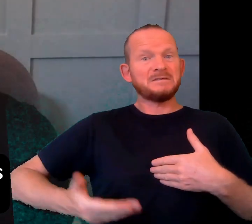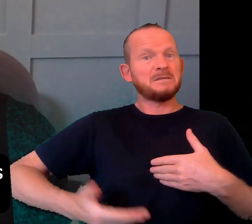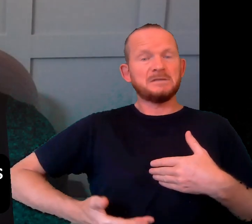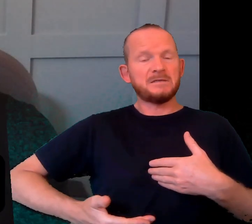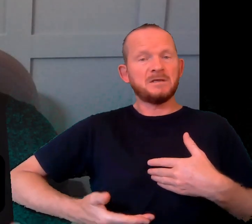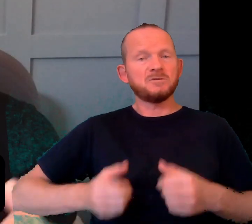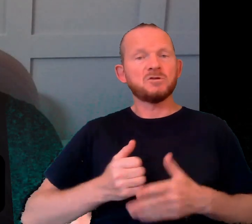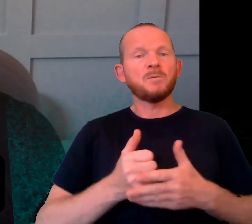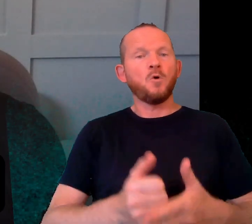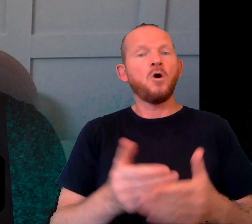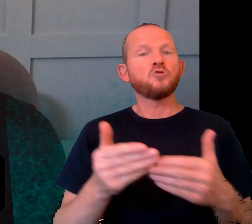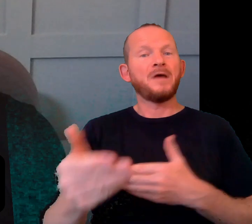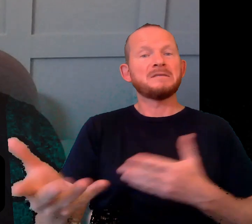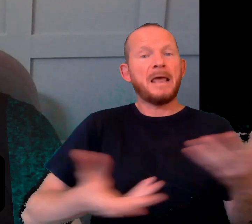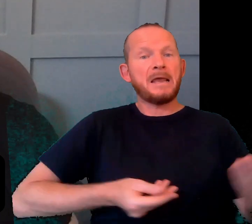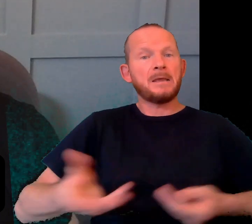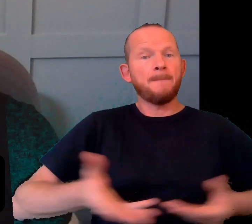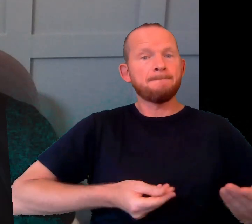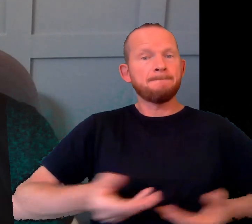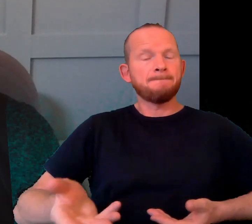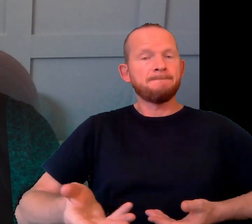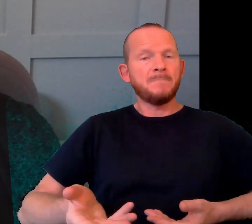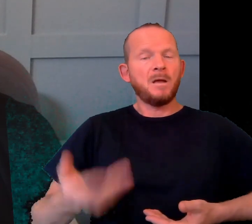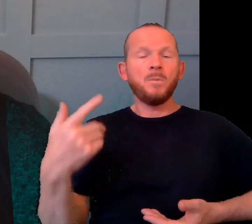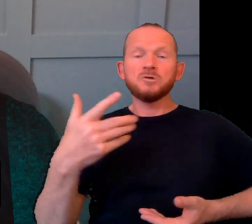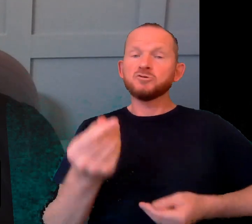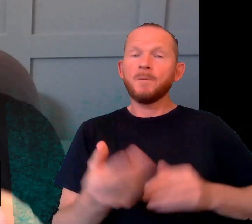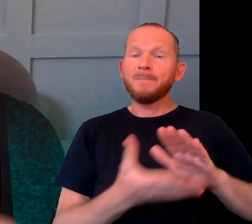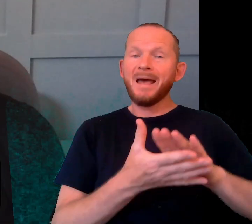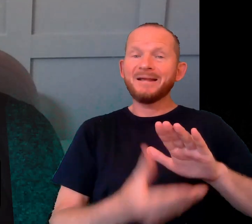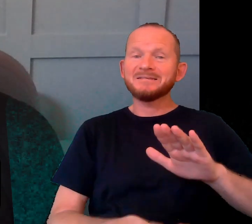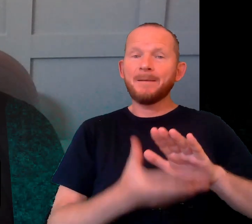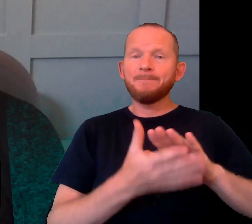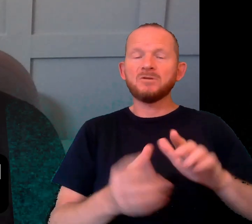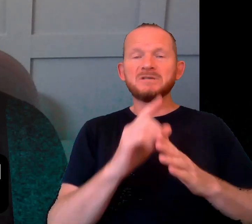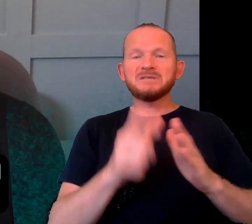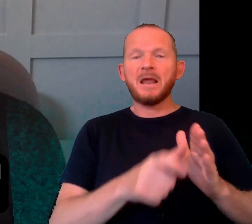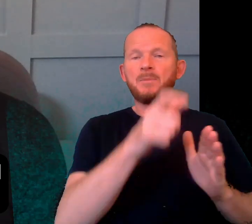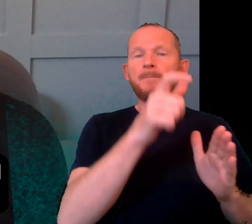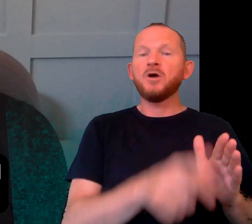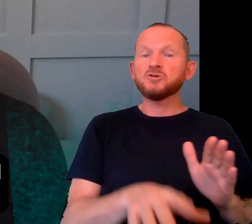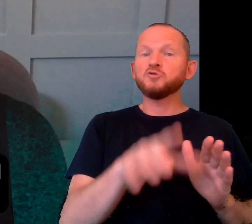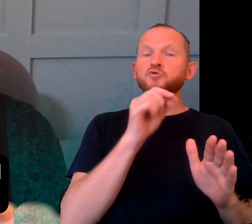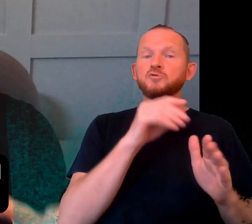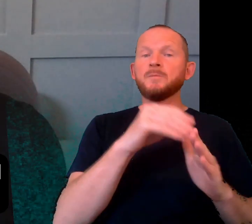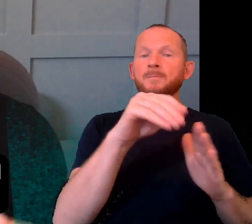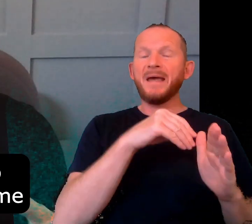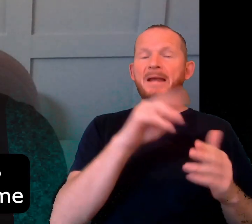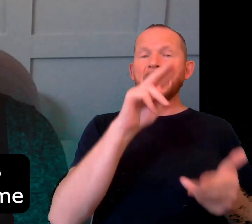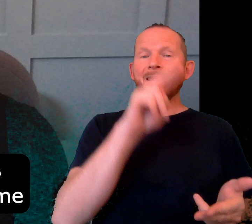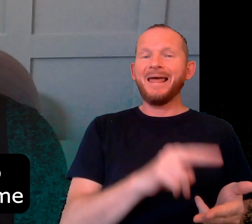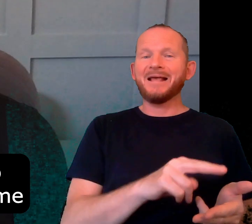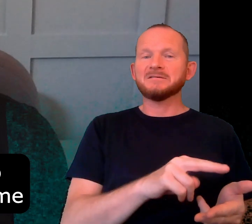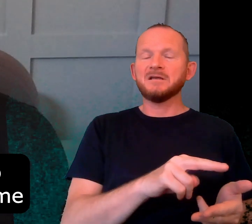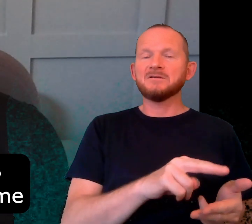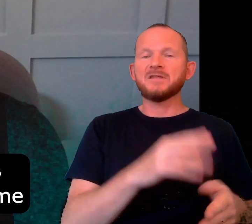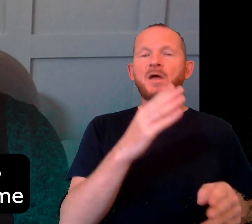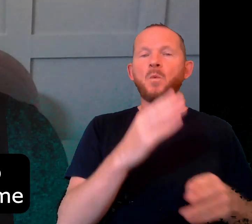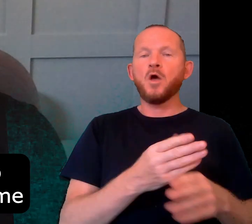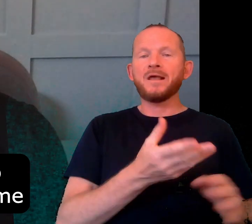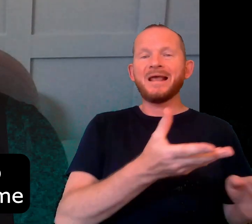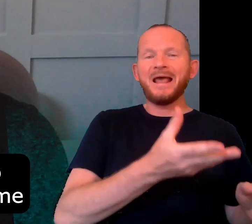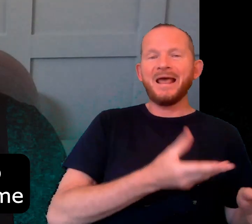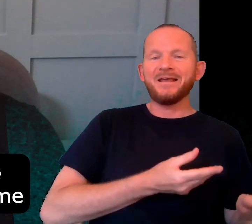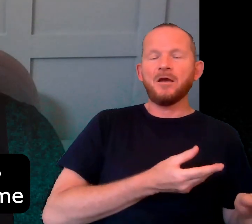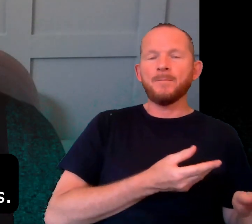and enterprise to support greater income? Now, on the other side, there may be some instances where a disabled person chooses to be paid less so that